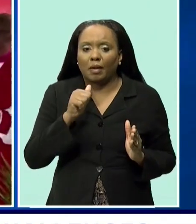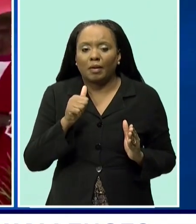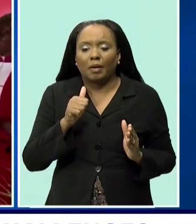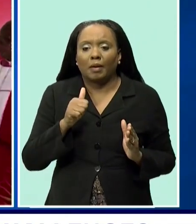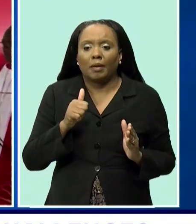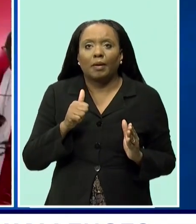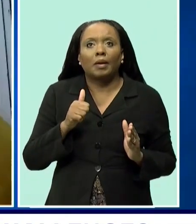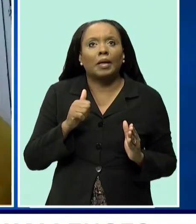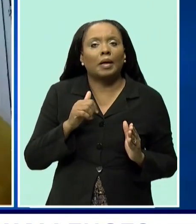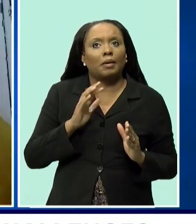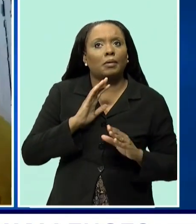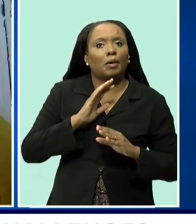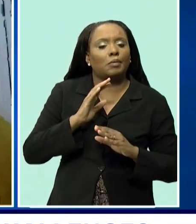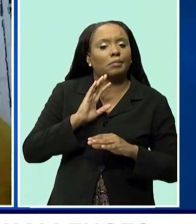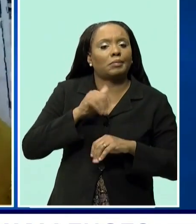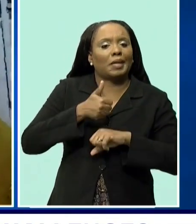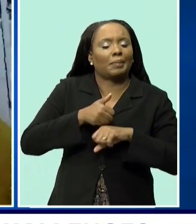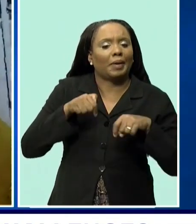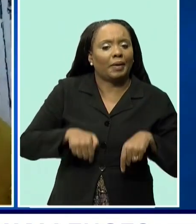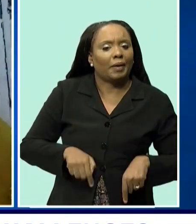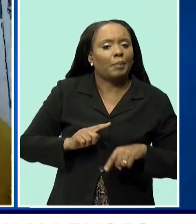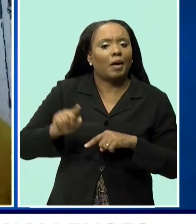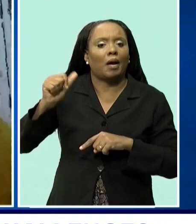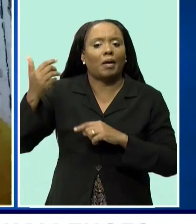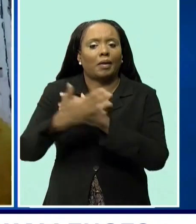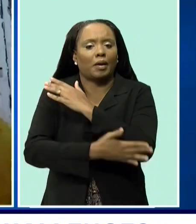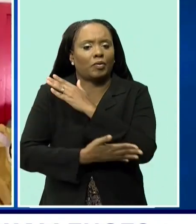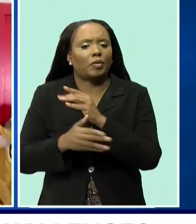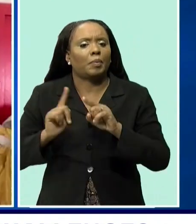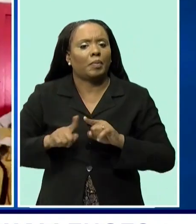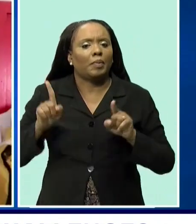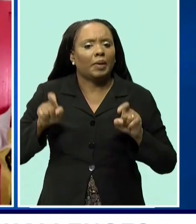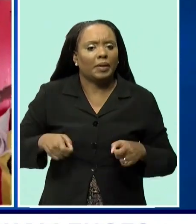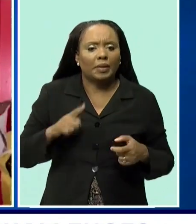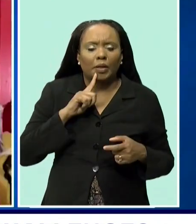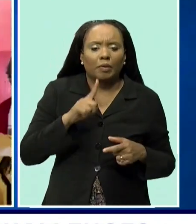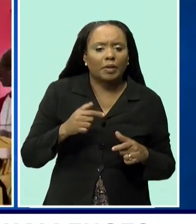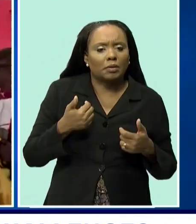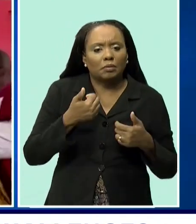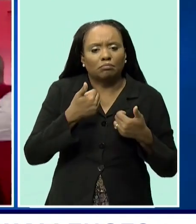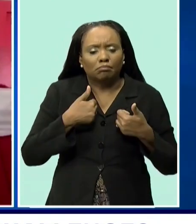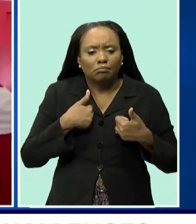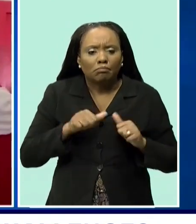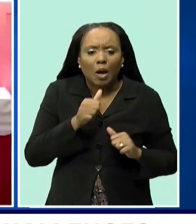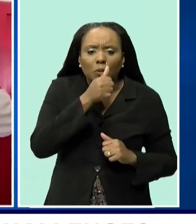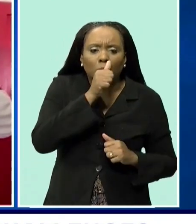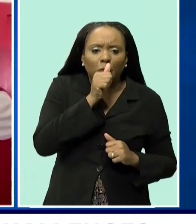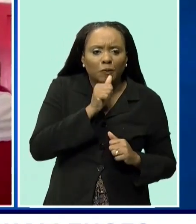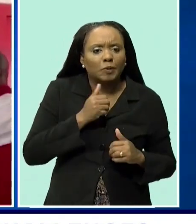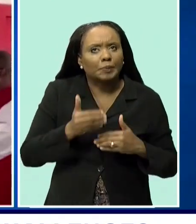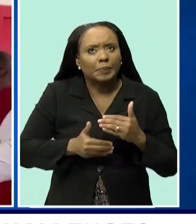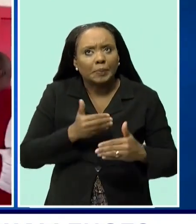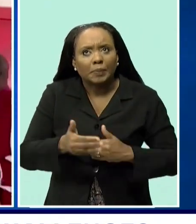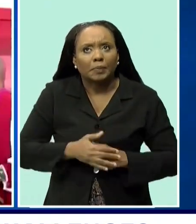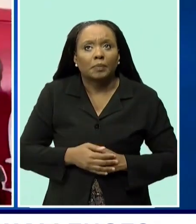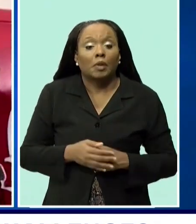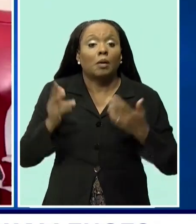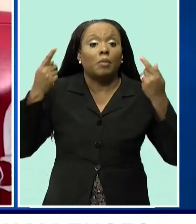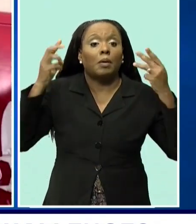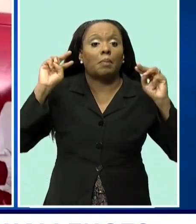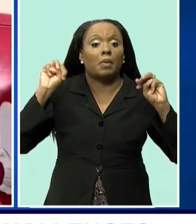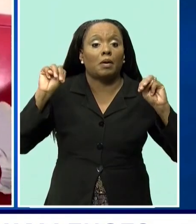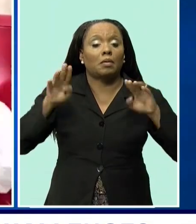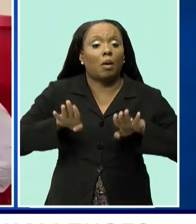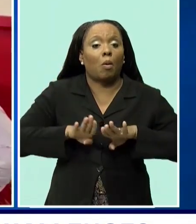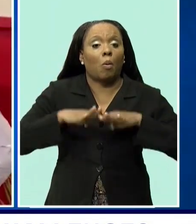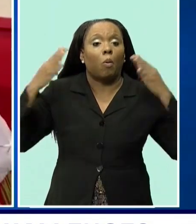Ms. Motley's remarks came during the official opening of the Covenant Life Teaching Center Sanctuary in Green Hill, St. Michael. She expressed delight at the effort